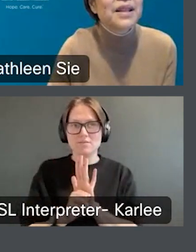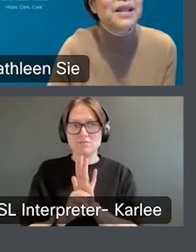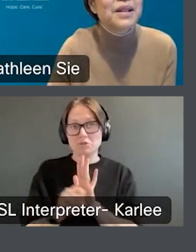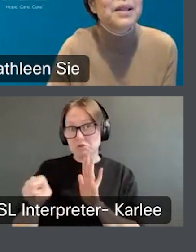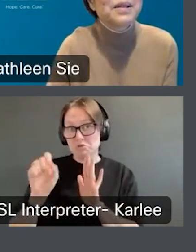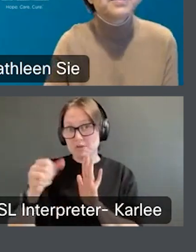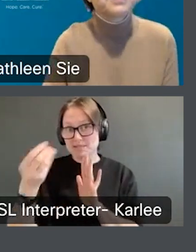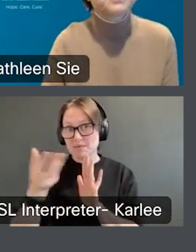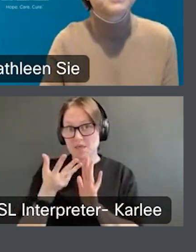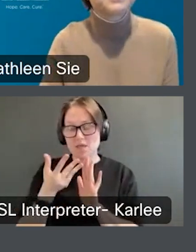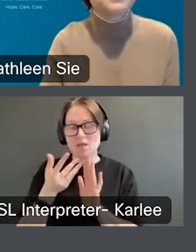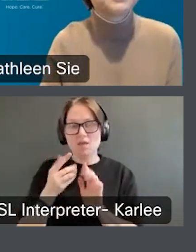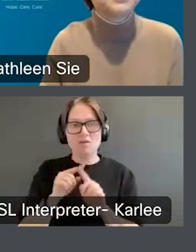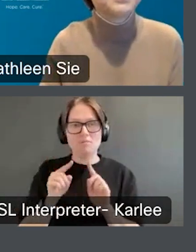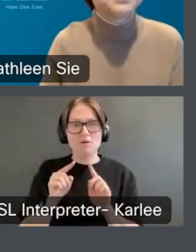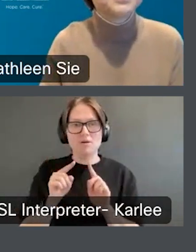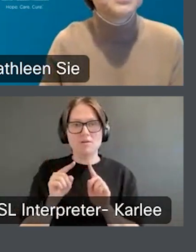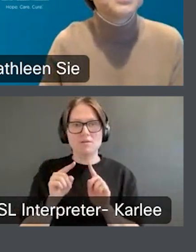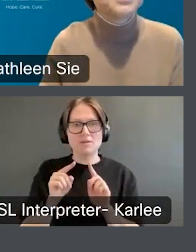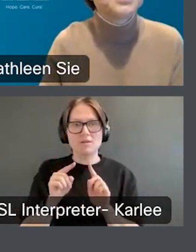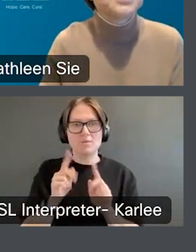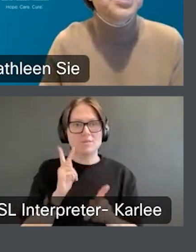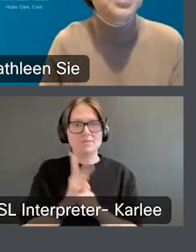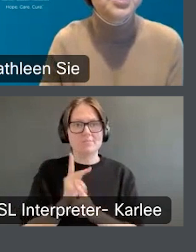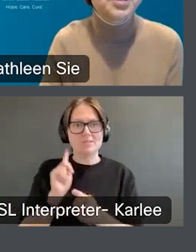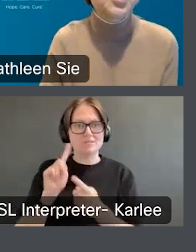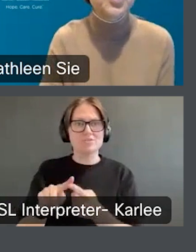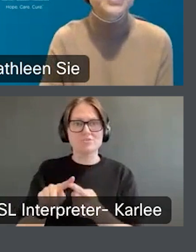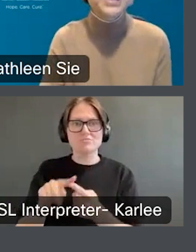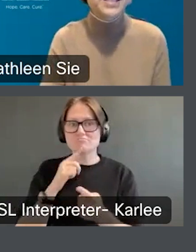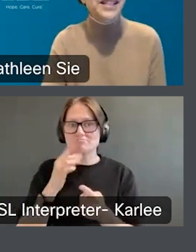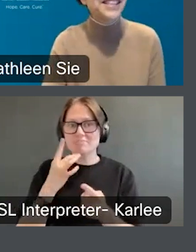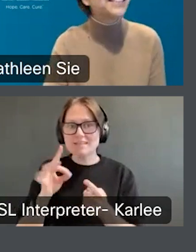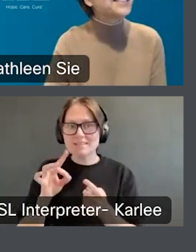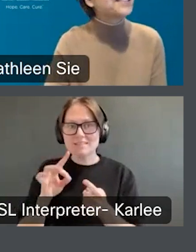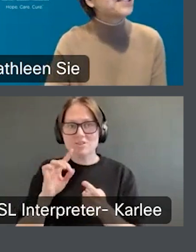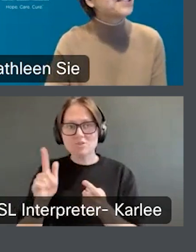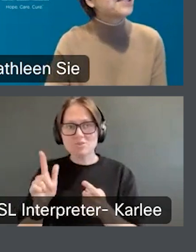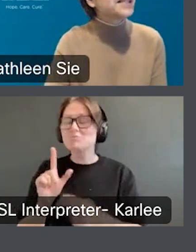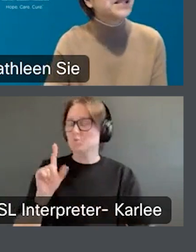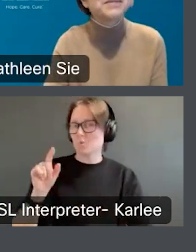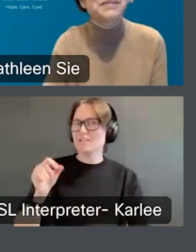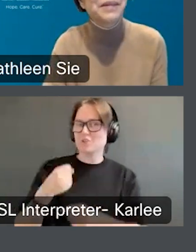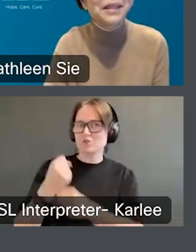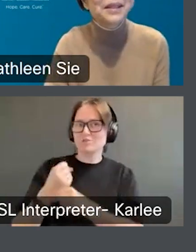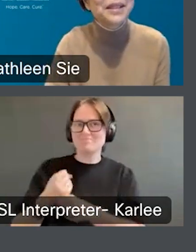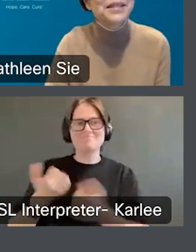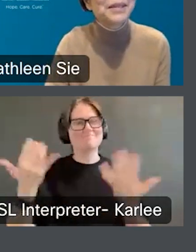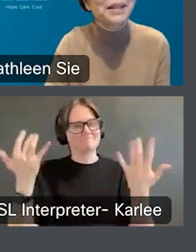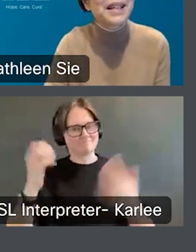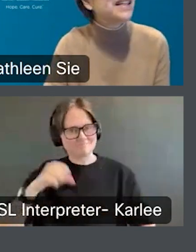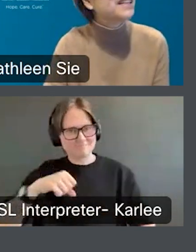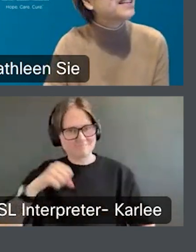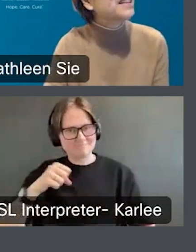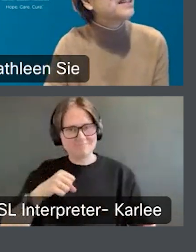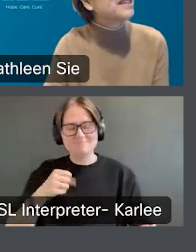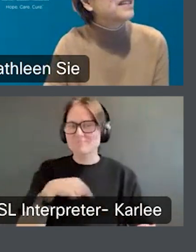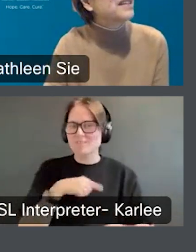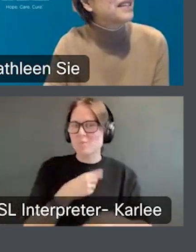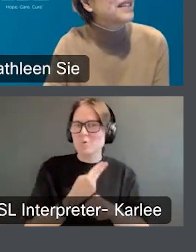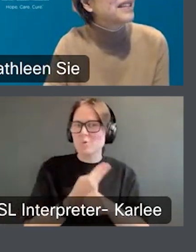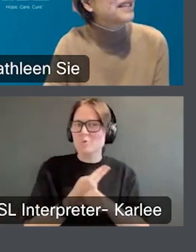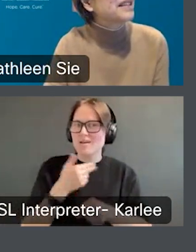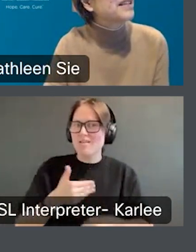was like until they were 18 or 21 or 20 years. Yeah. So we use them a lot.